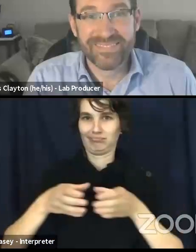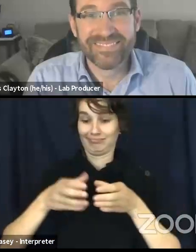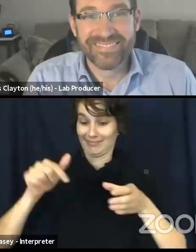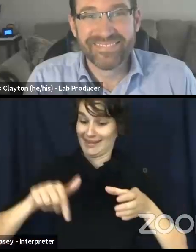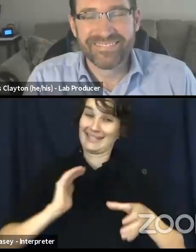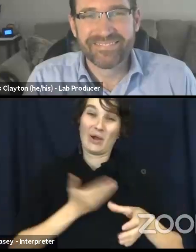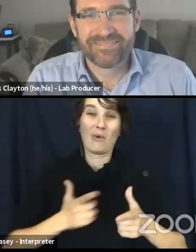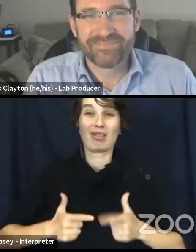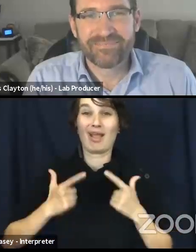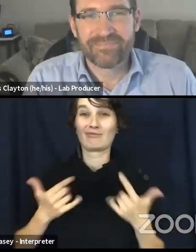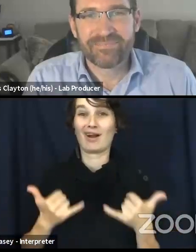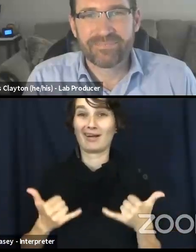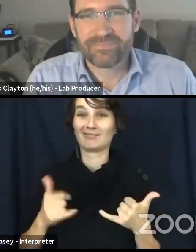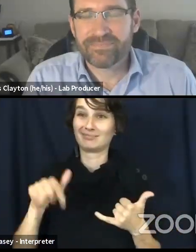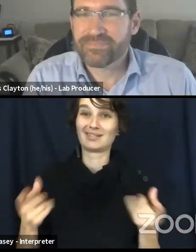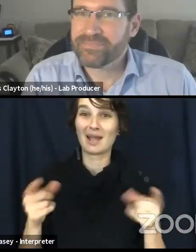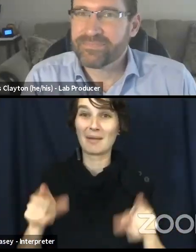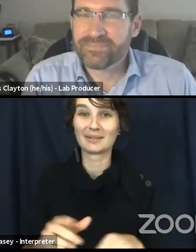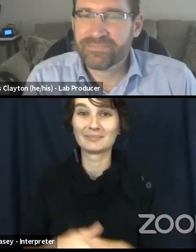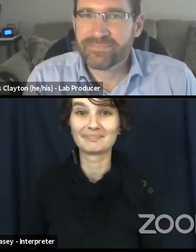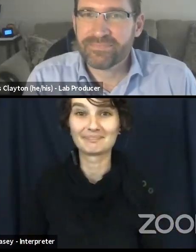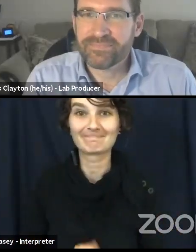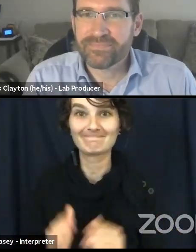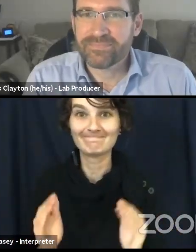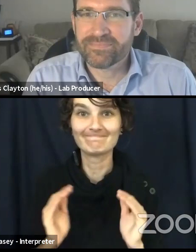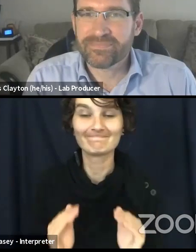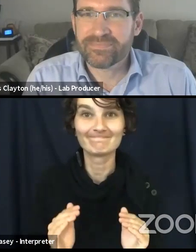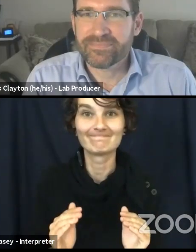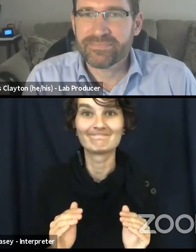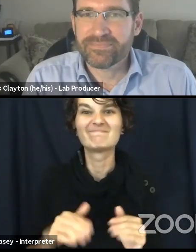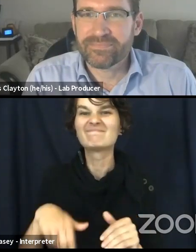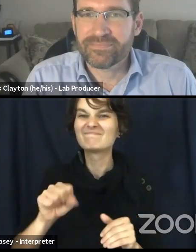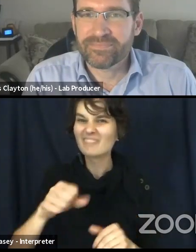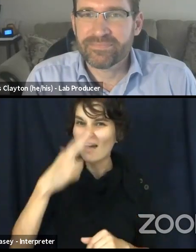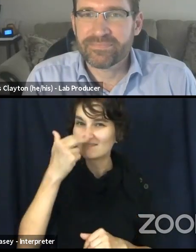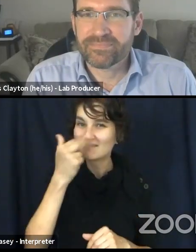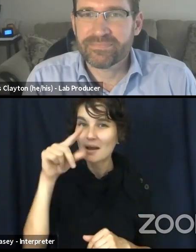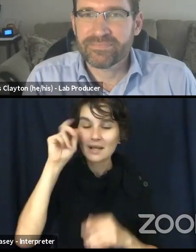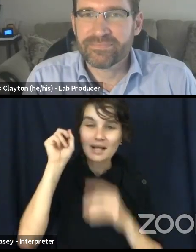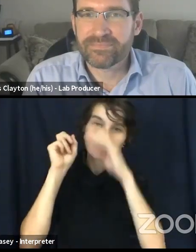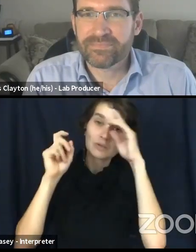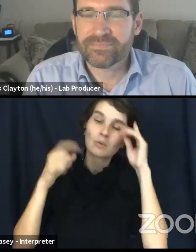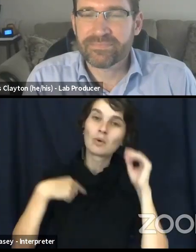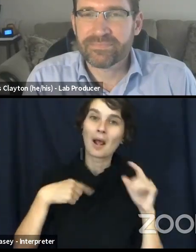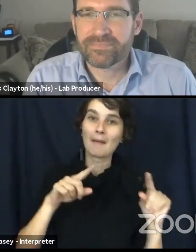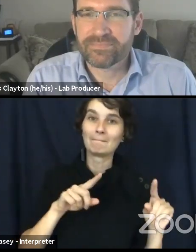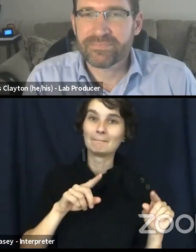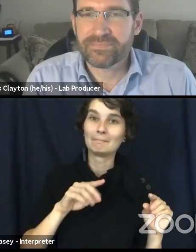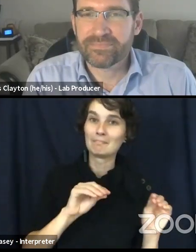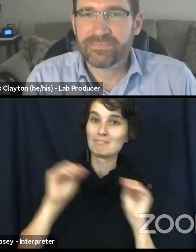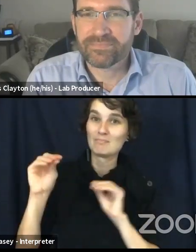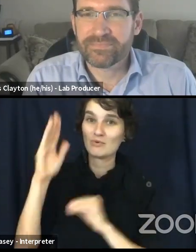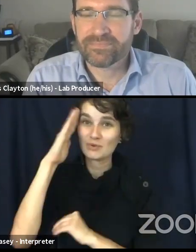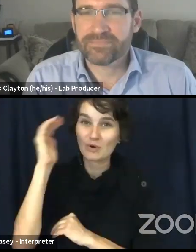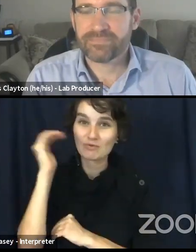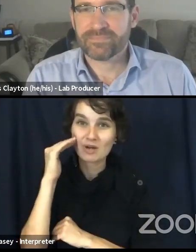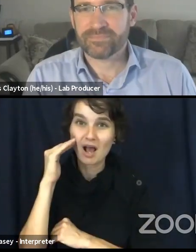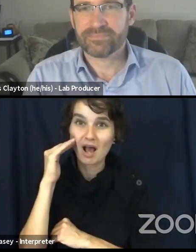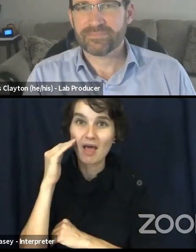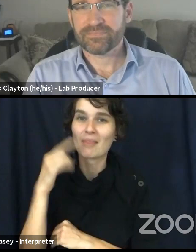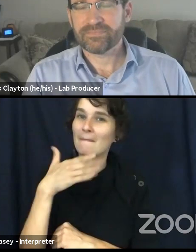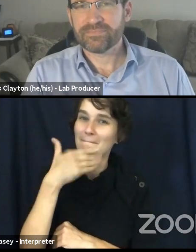happening. Yeah, it's so funny because when I first moved to this country, one of the best advices that someone gave